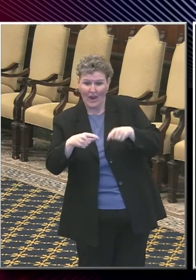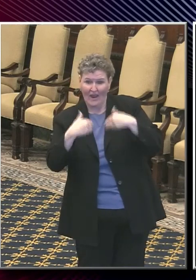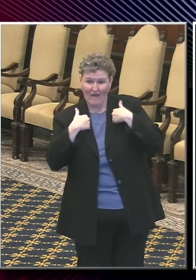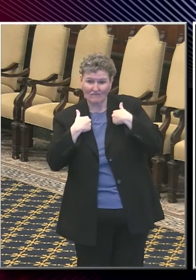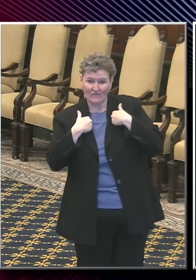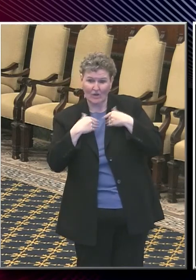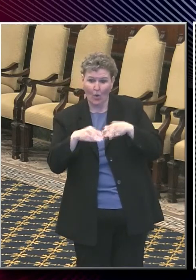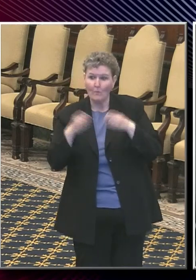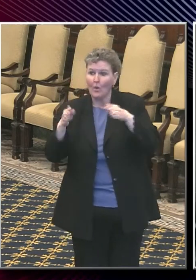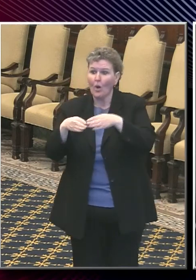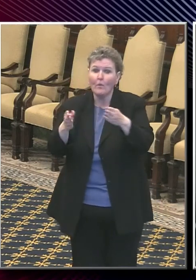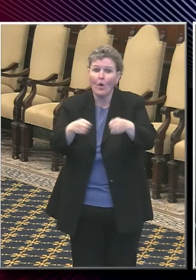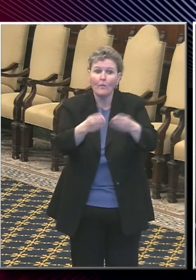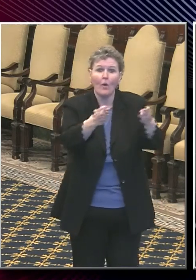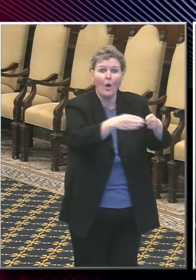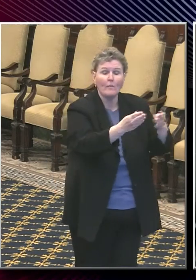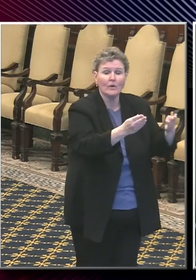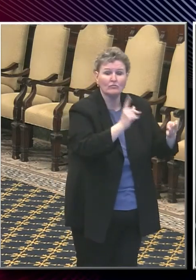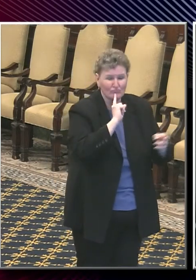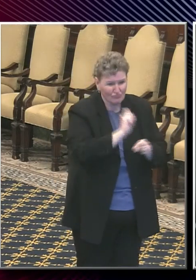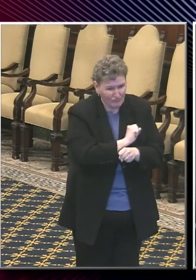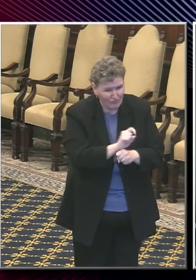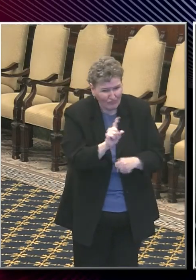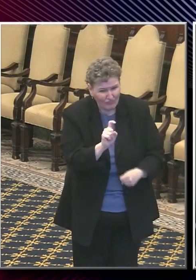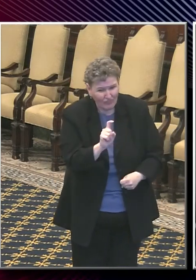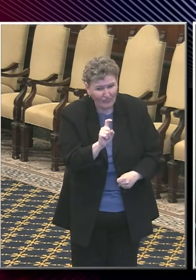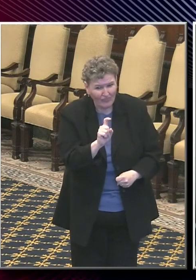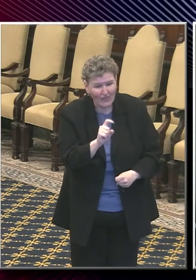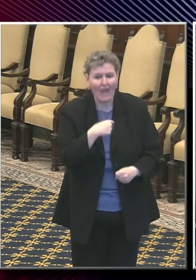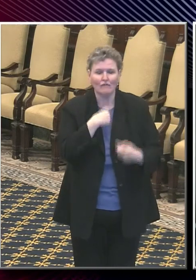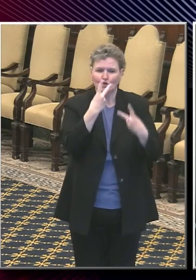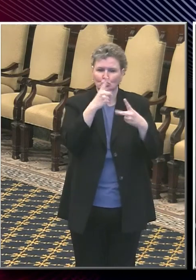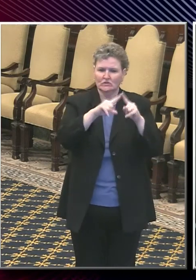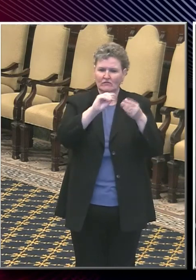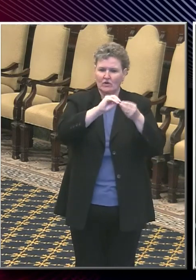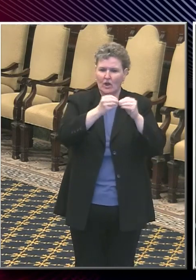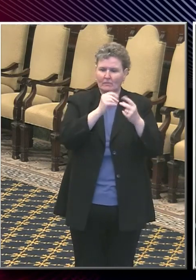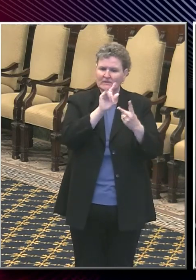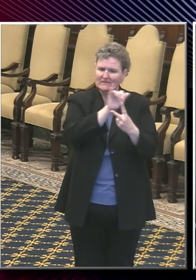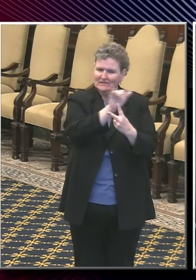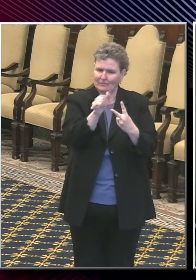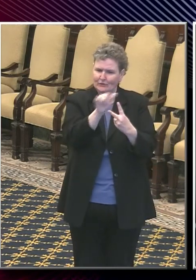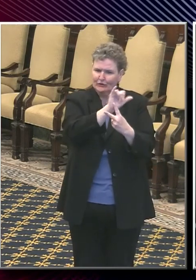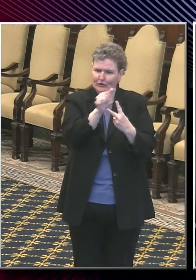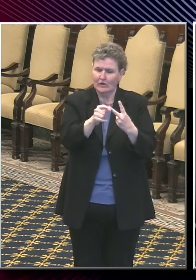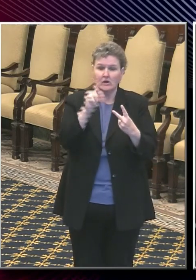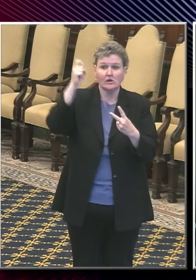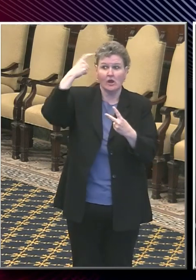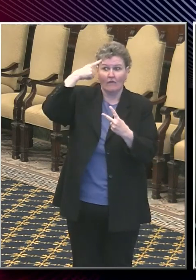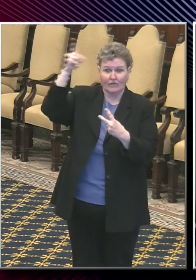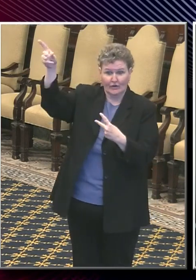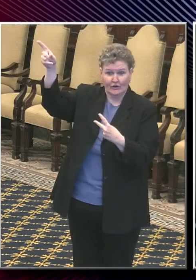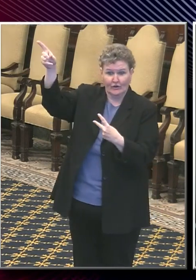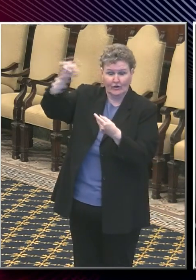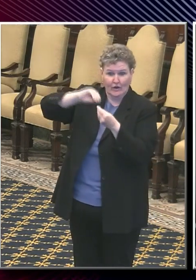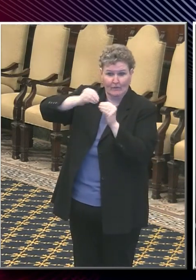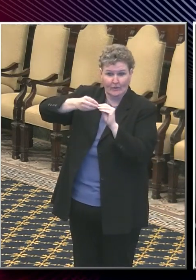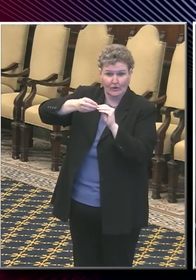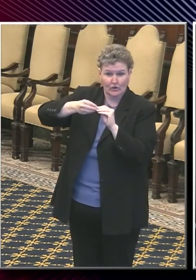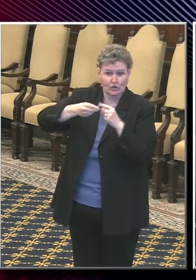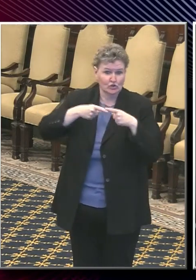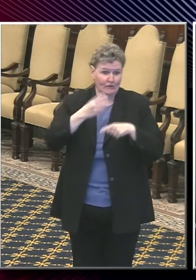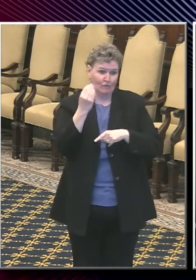don't want to do that, and don't feel they need to do that. But the polls will be as safe as possible, but voting by mail is what we want to encourage. And this is one of